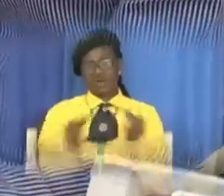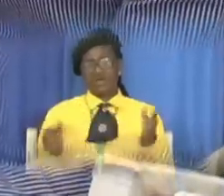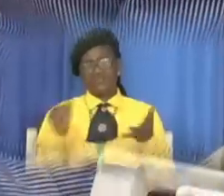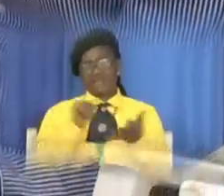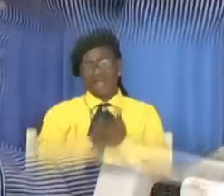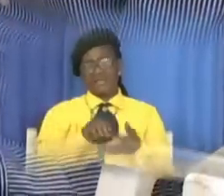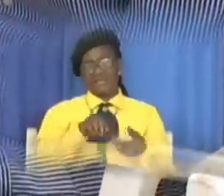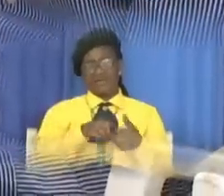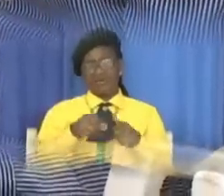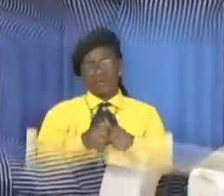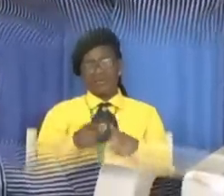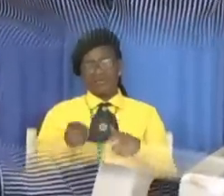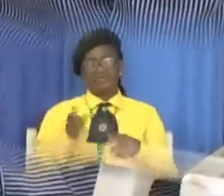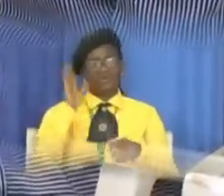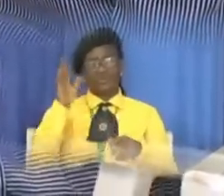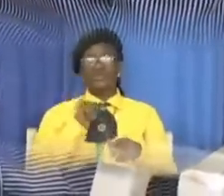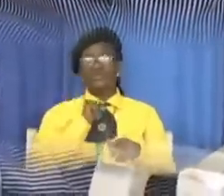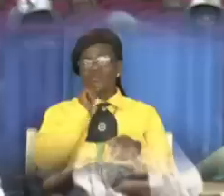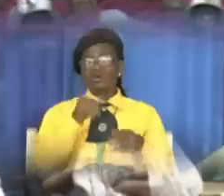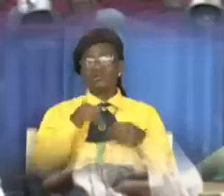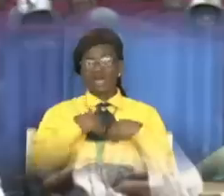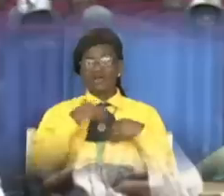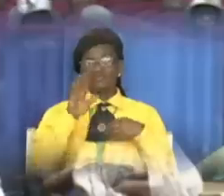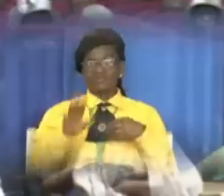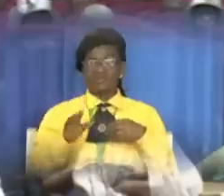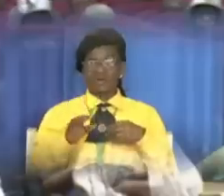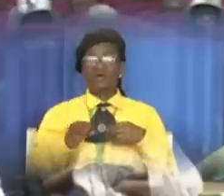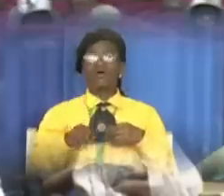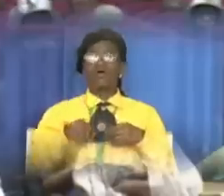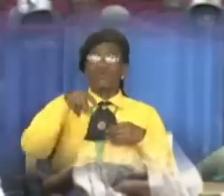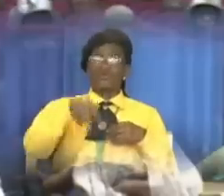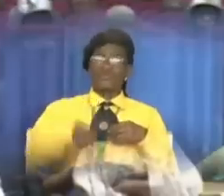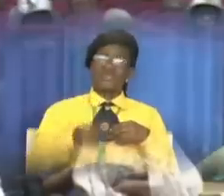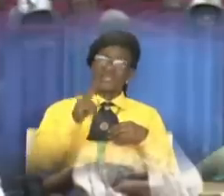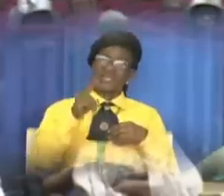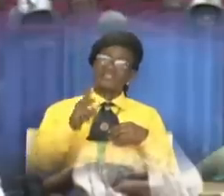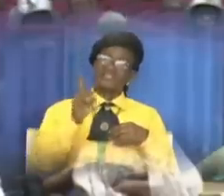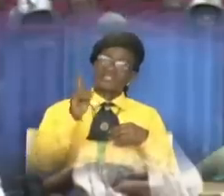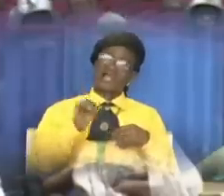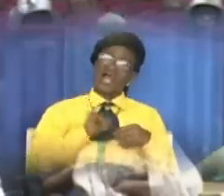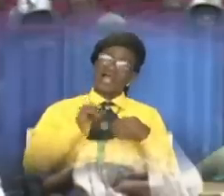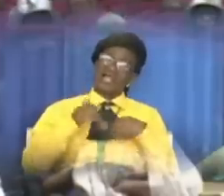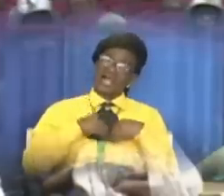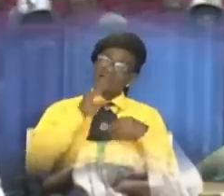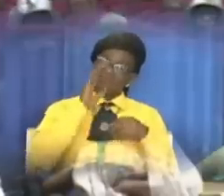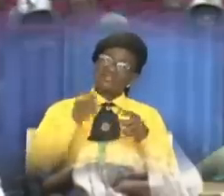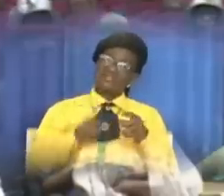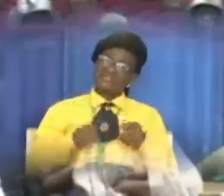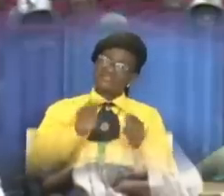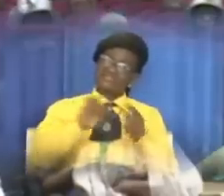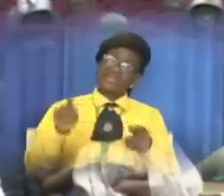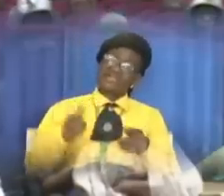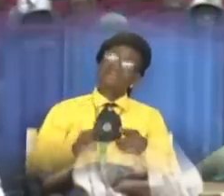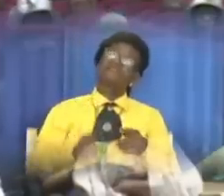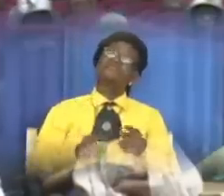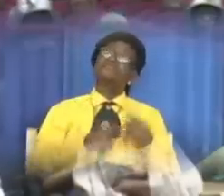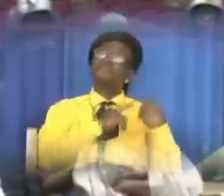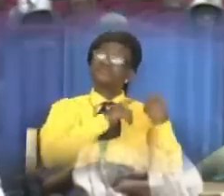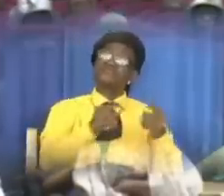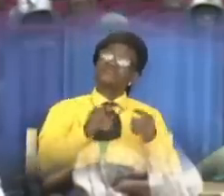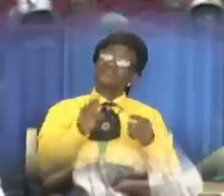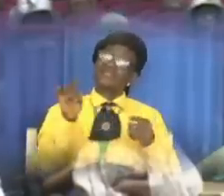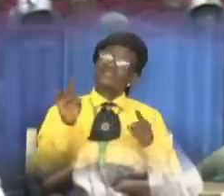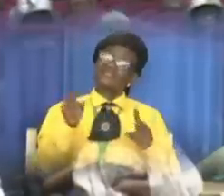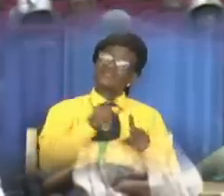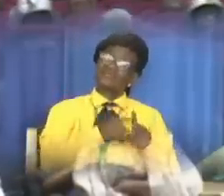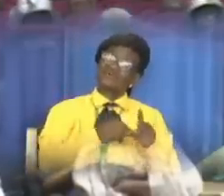this problem for 18 months. And I ended up with 186